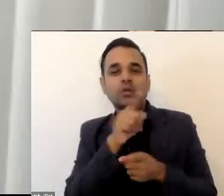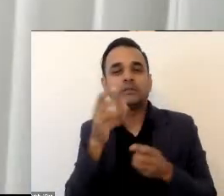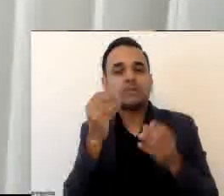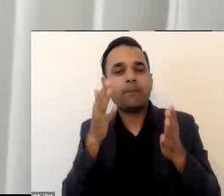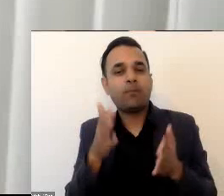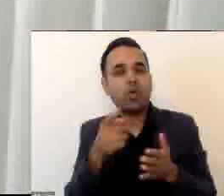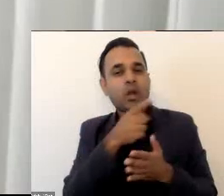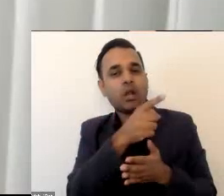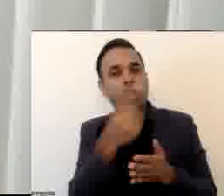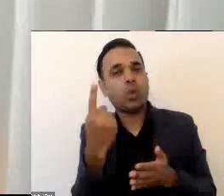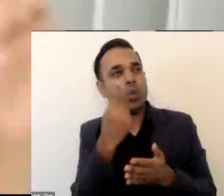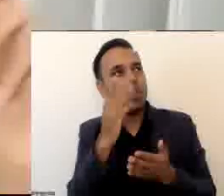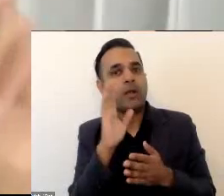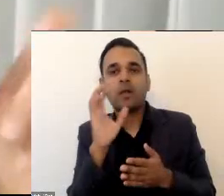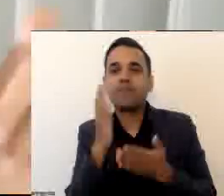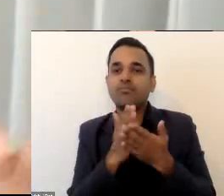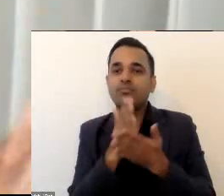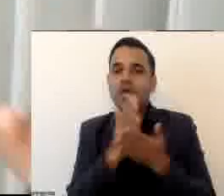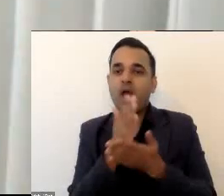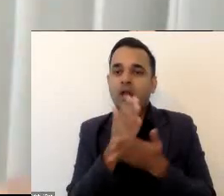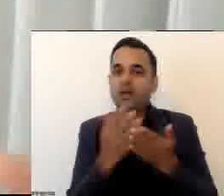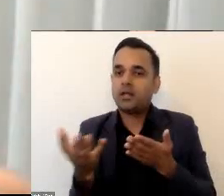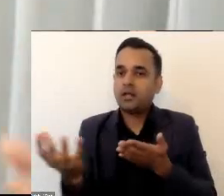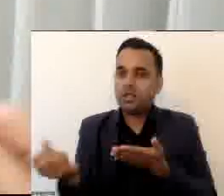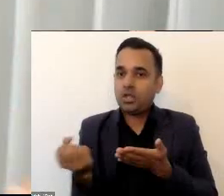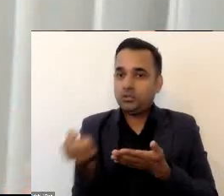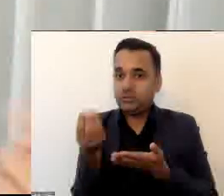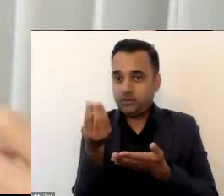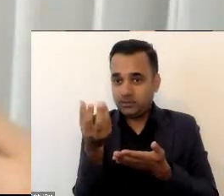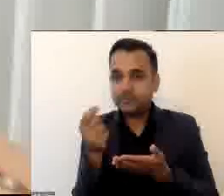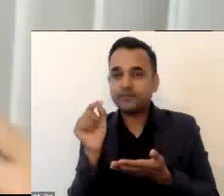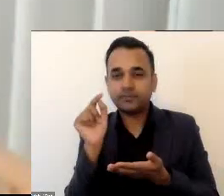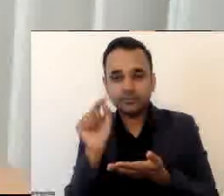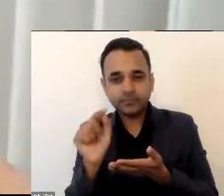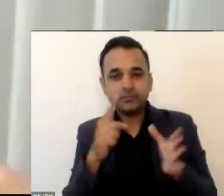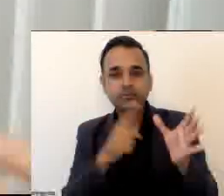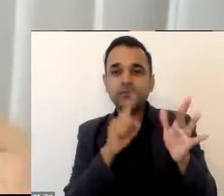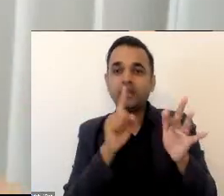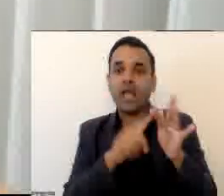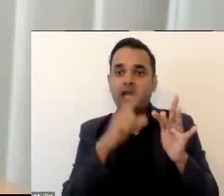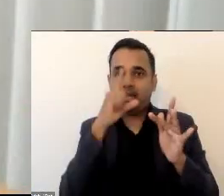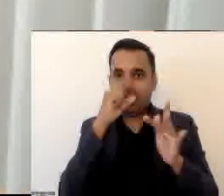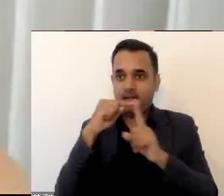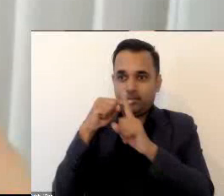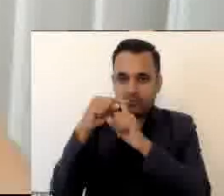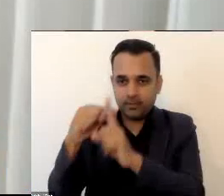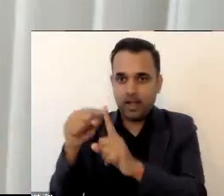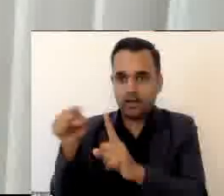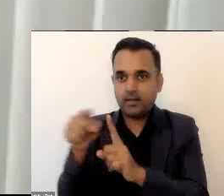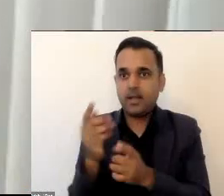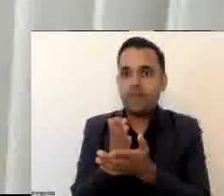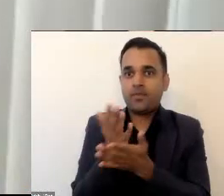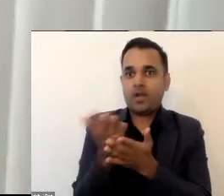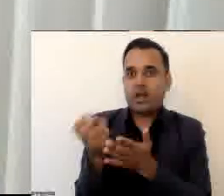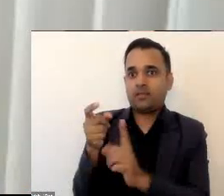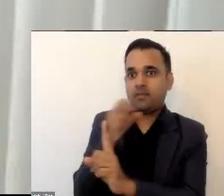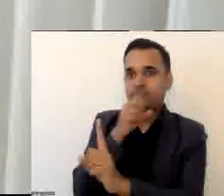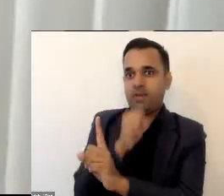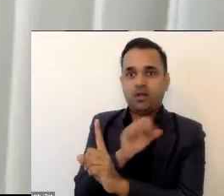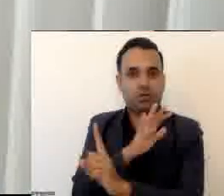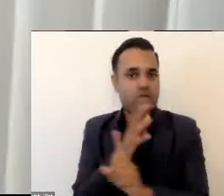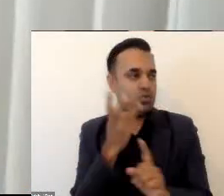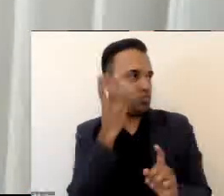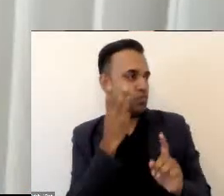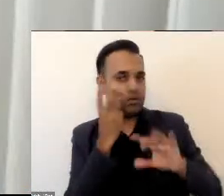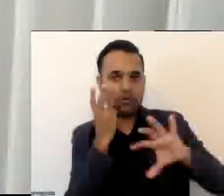these are the people who are making your financial, supposedly financial decisions, because they do have the financial resources to be able to spend. And I think those